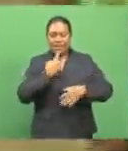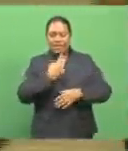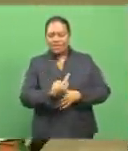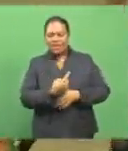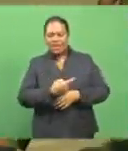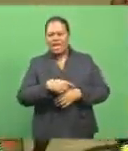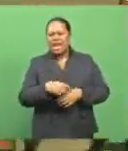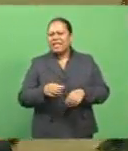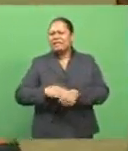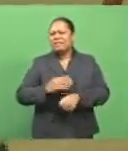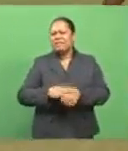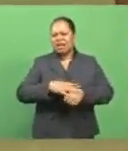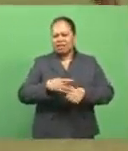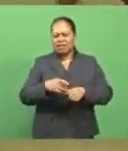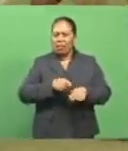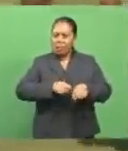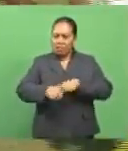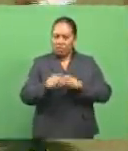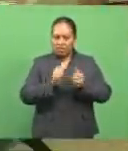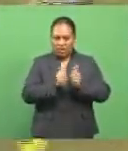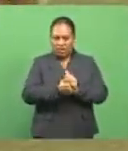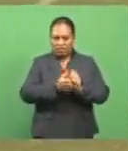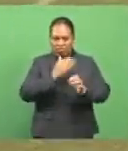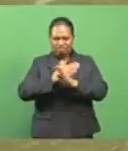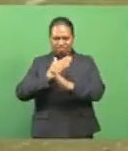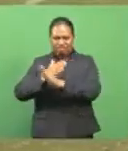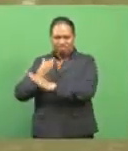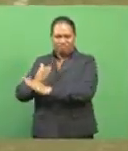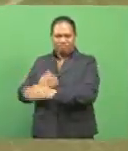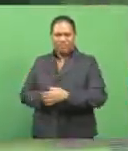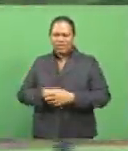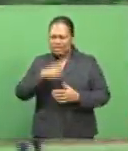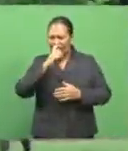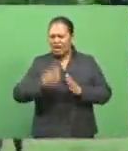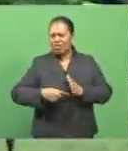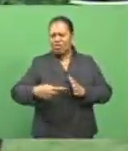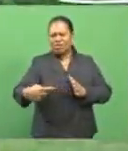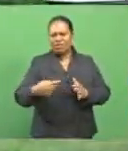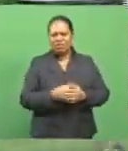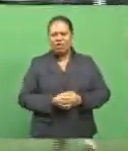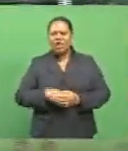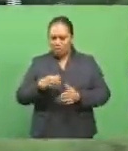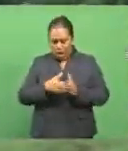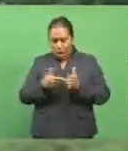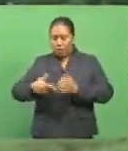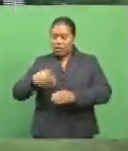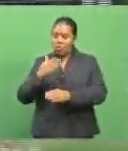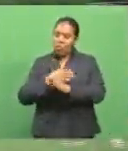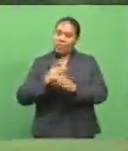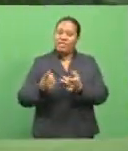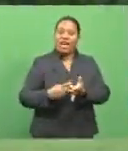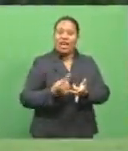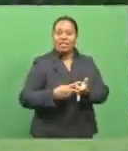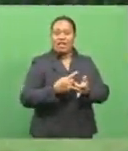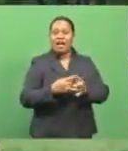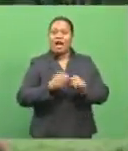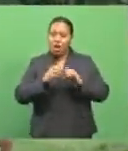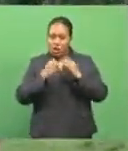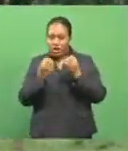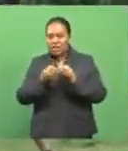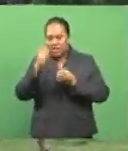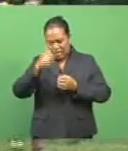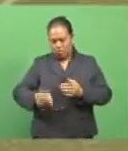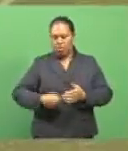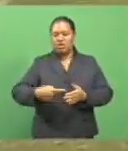restrict sporting activities in the country, the FNRL looks forward to working with other sporting organizations to get their competitions and events